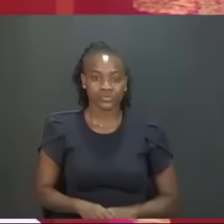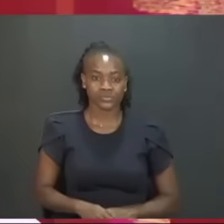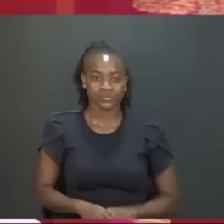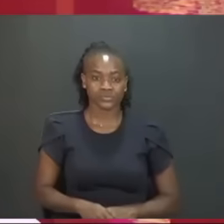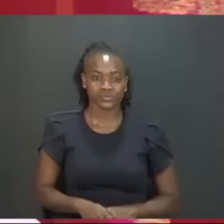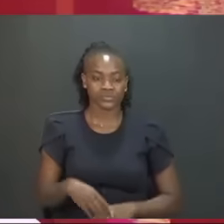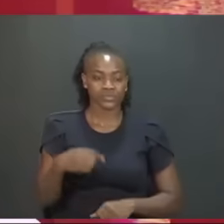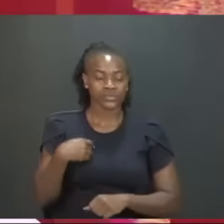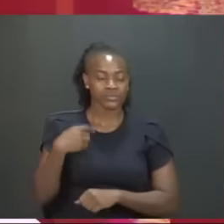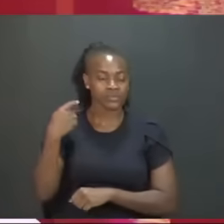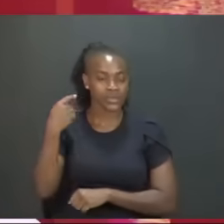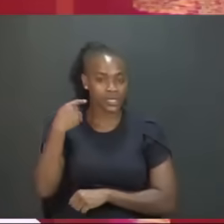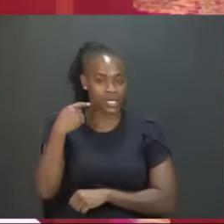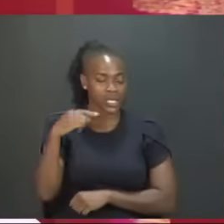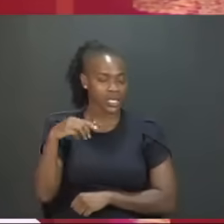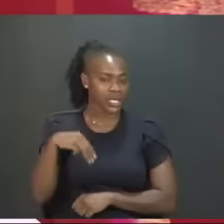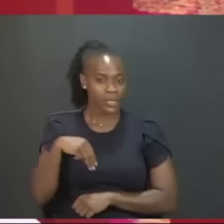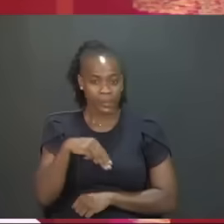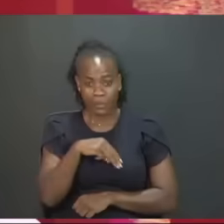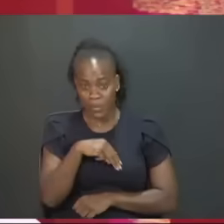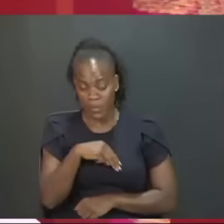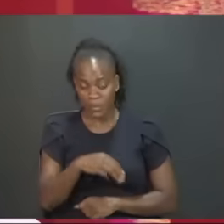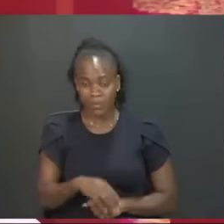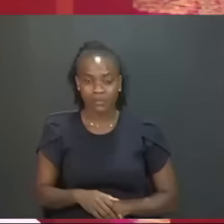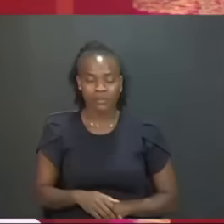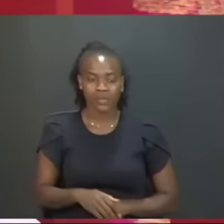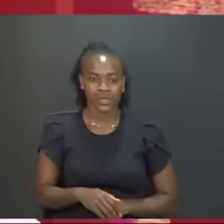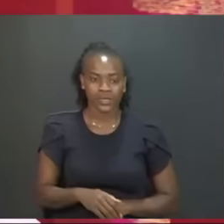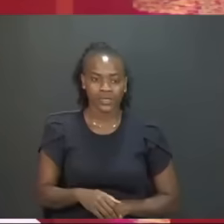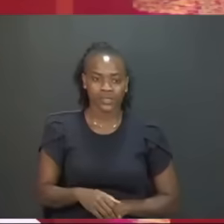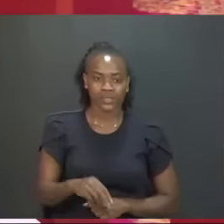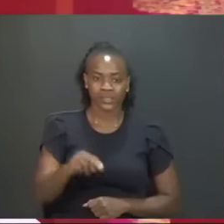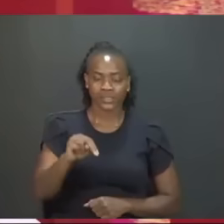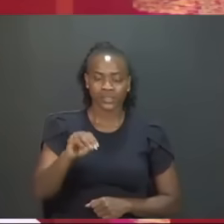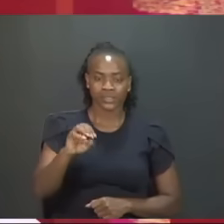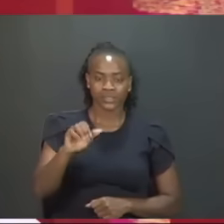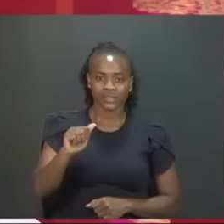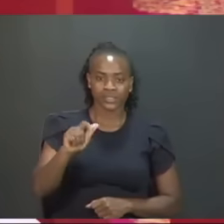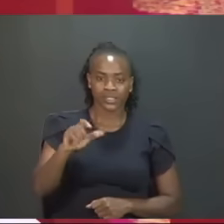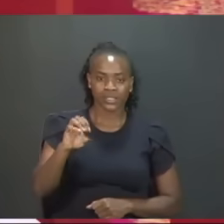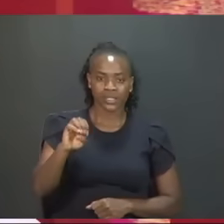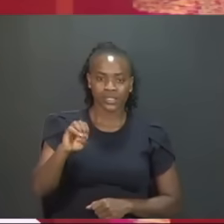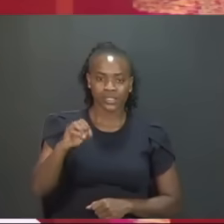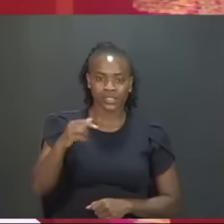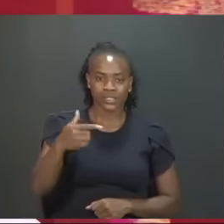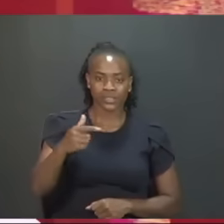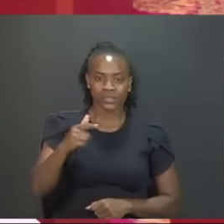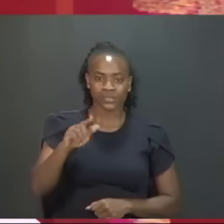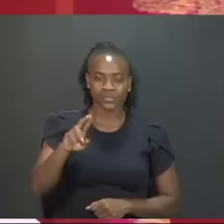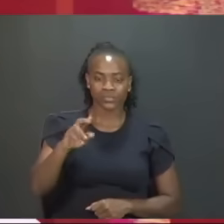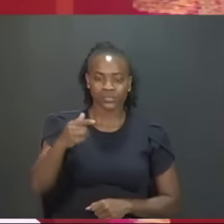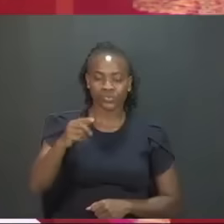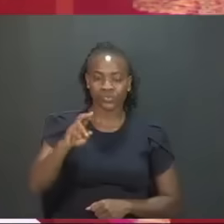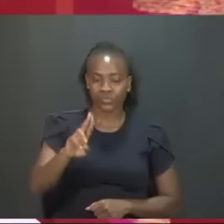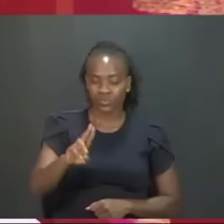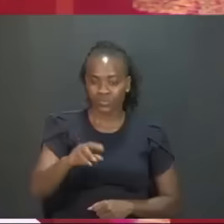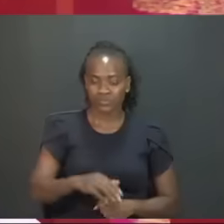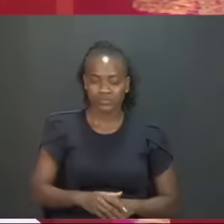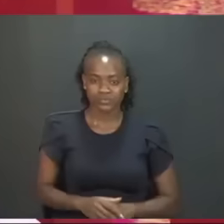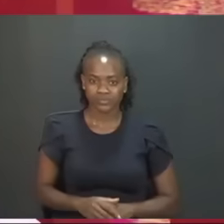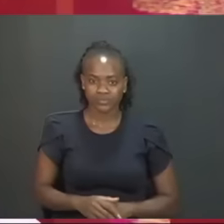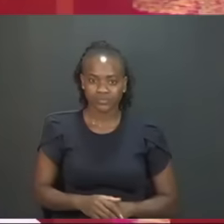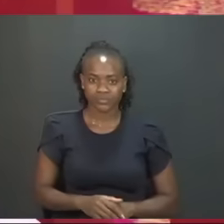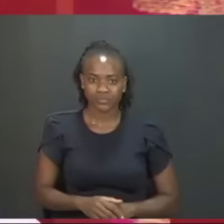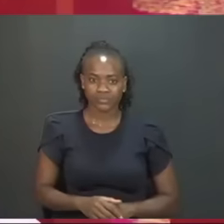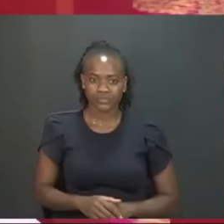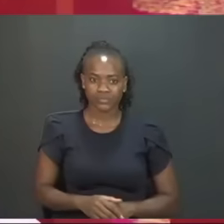heard one of our colleagues for Nalerugu raise the issue of air conditioners being